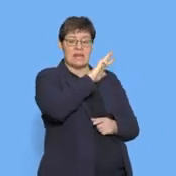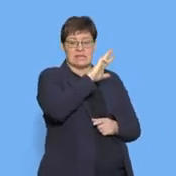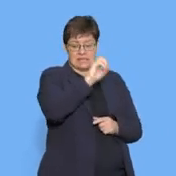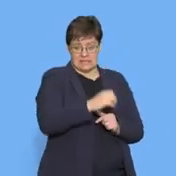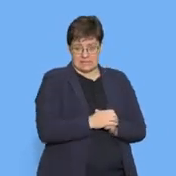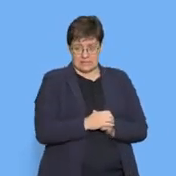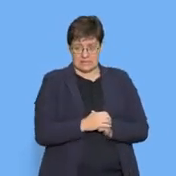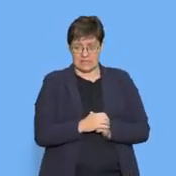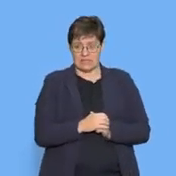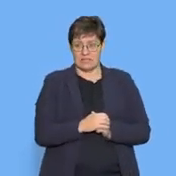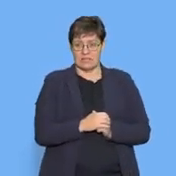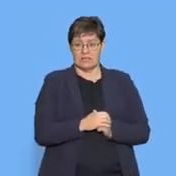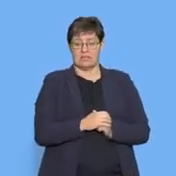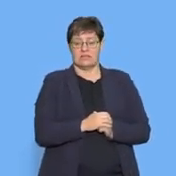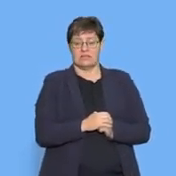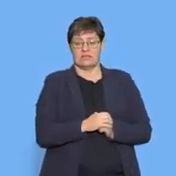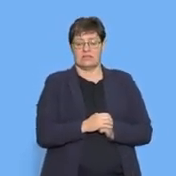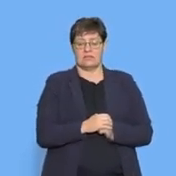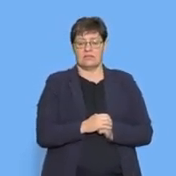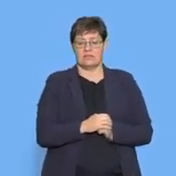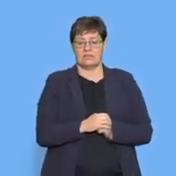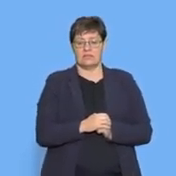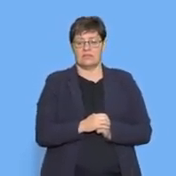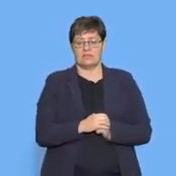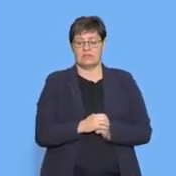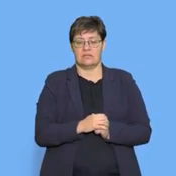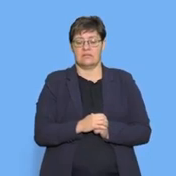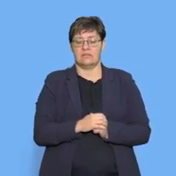have to be 90. So, in other words,